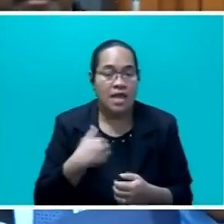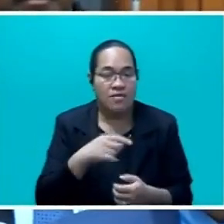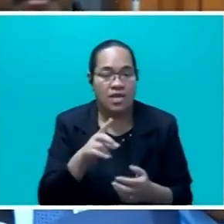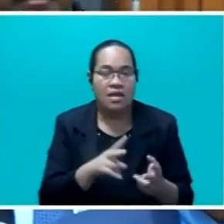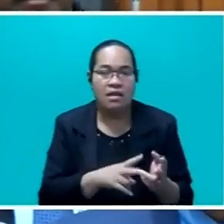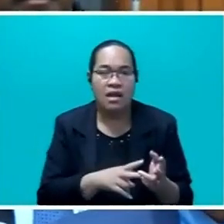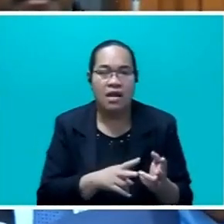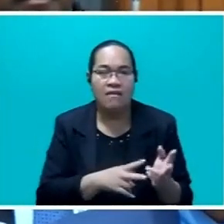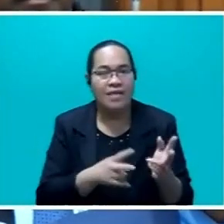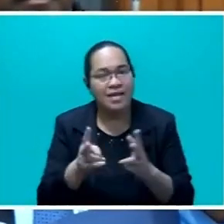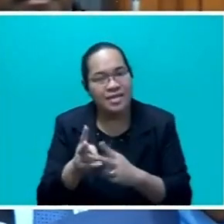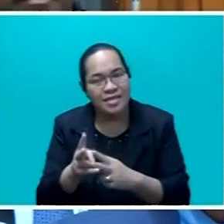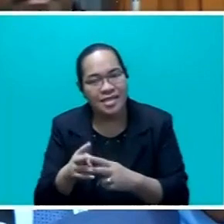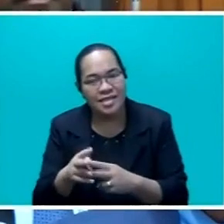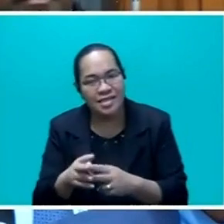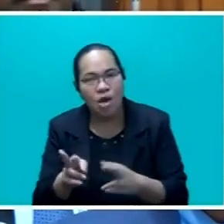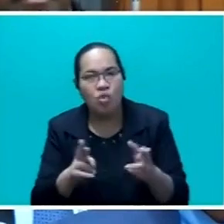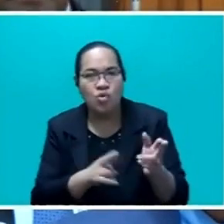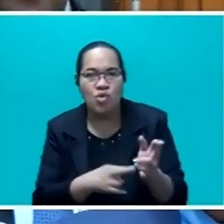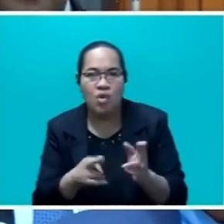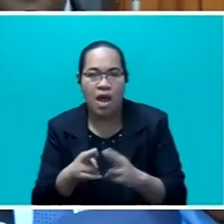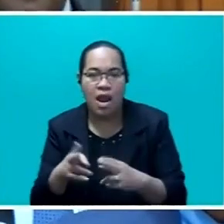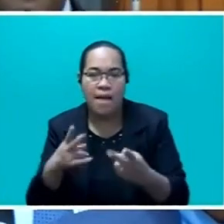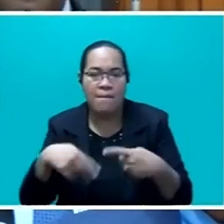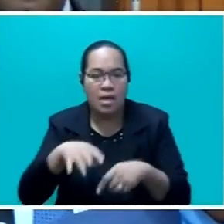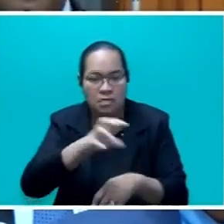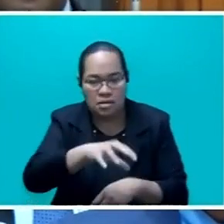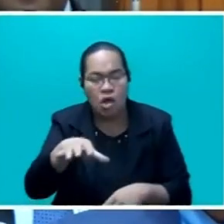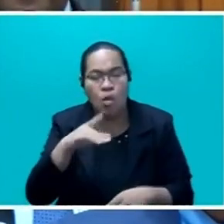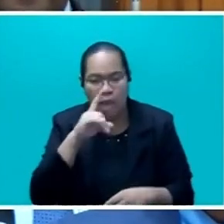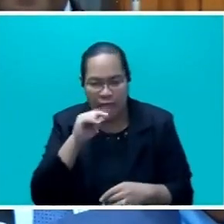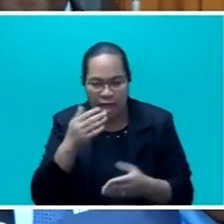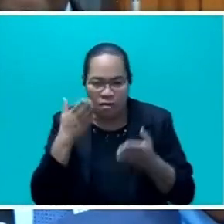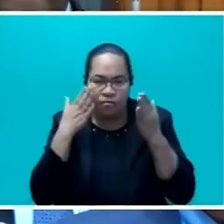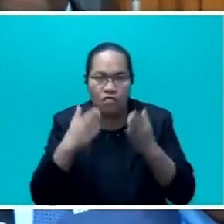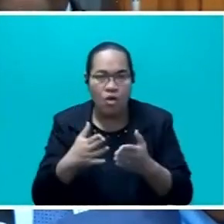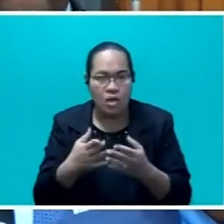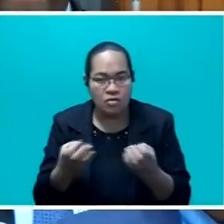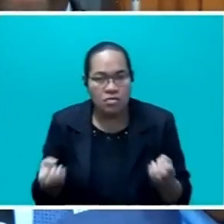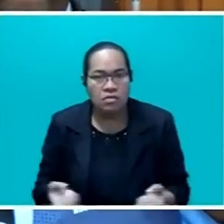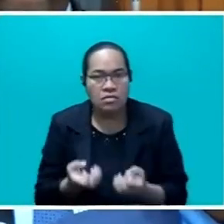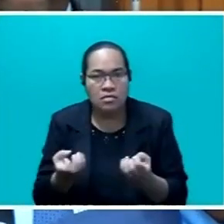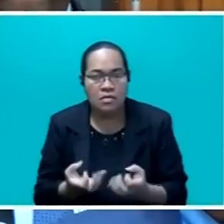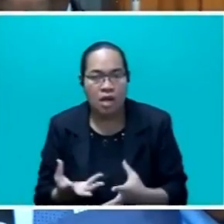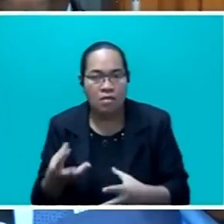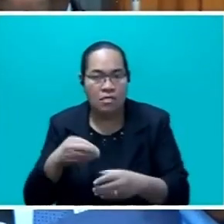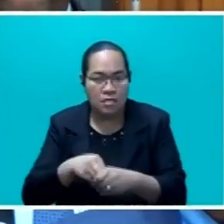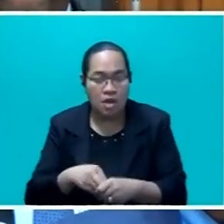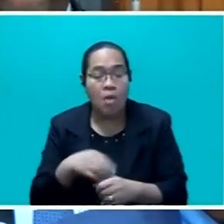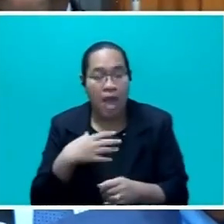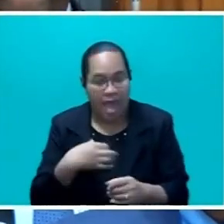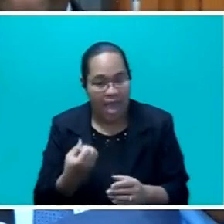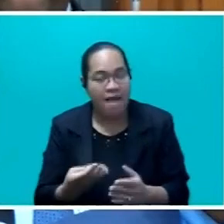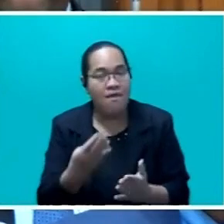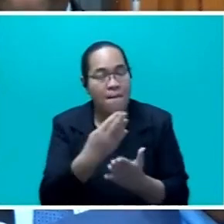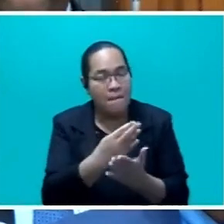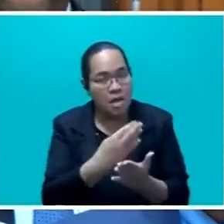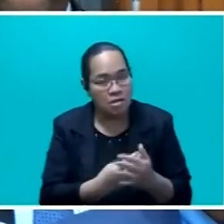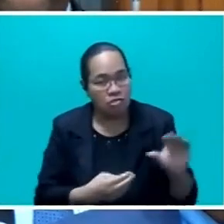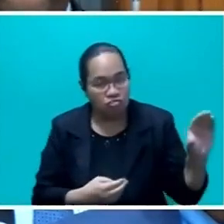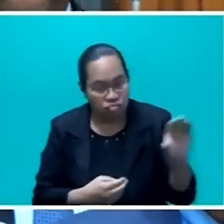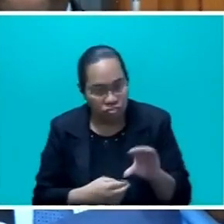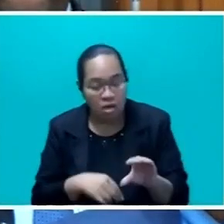that we can focus on, because there are existing policies in the budget that are already there that